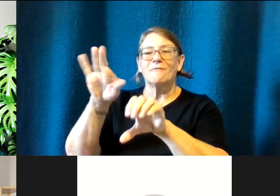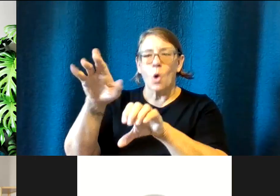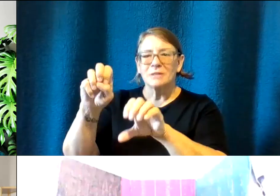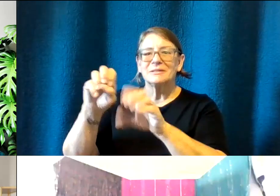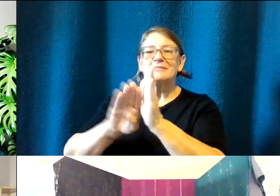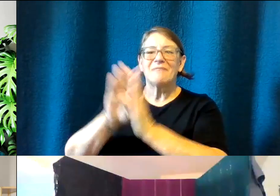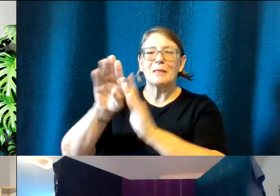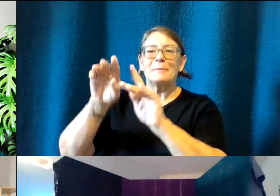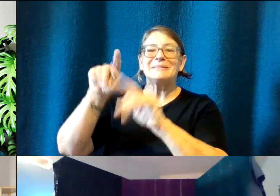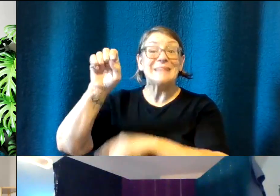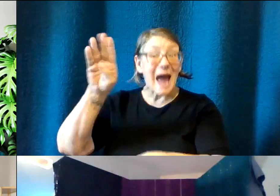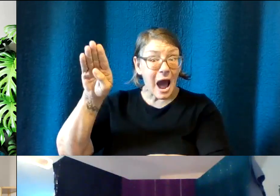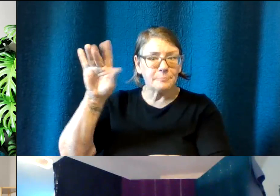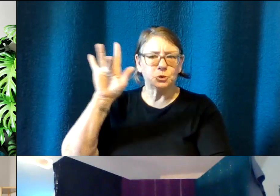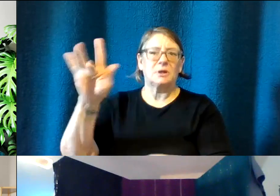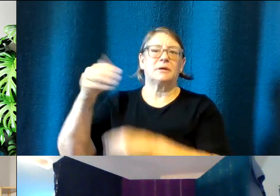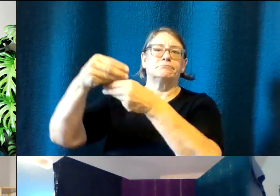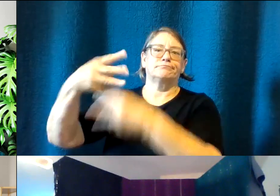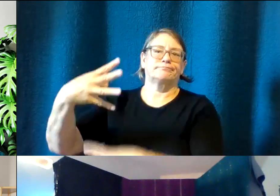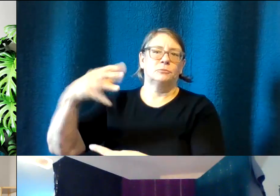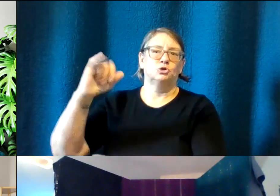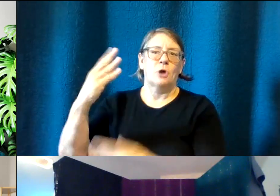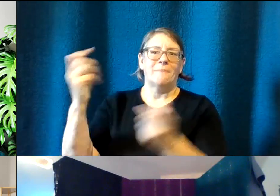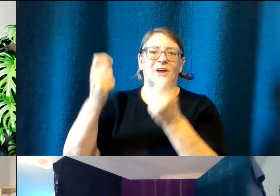to see which job fairs are available.